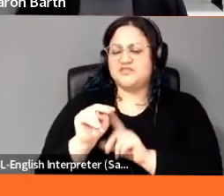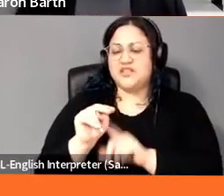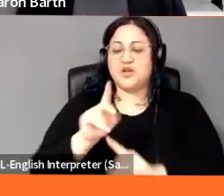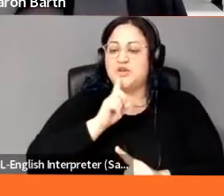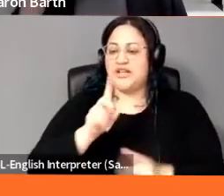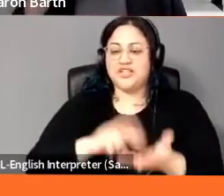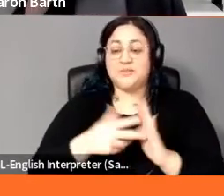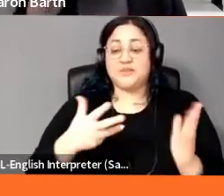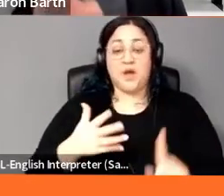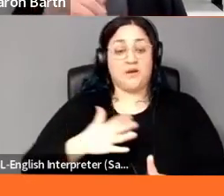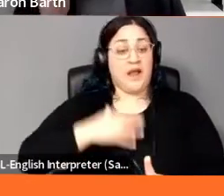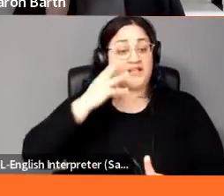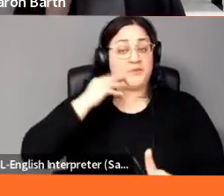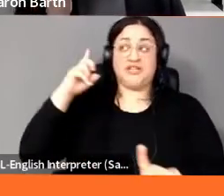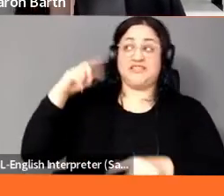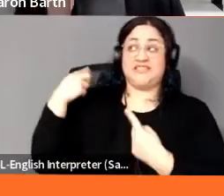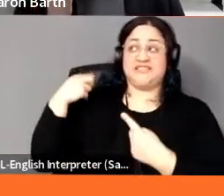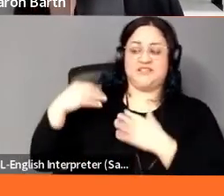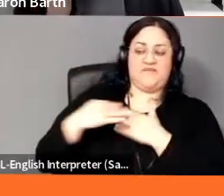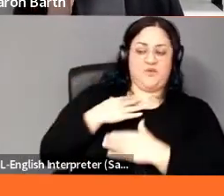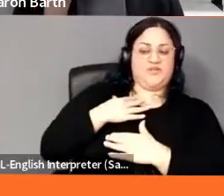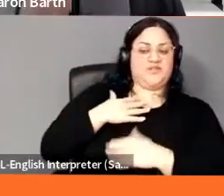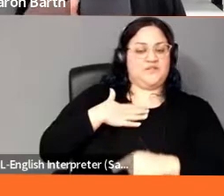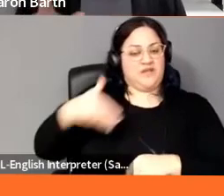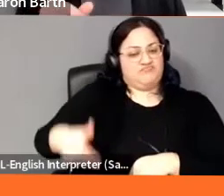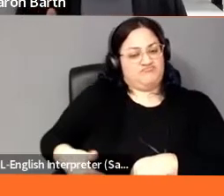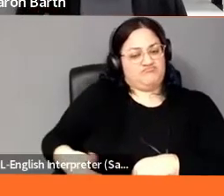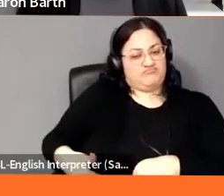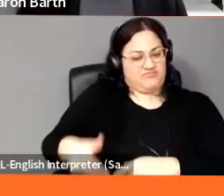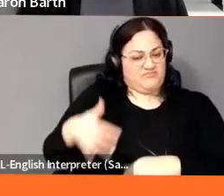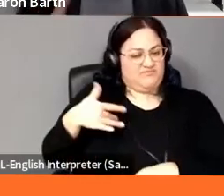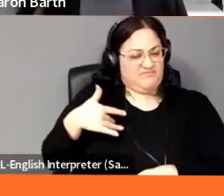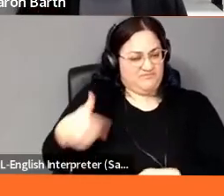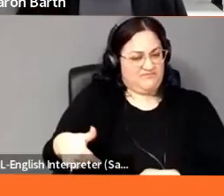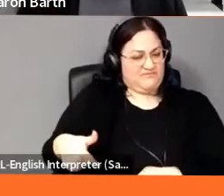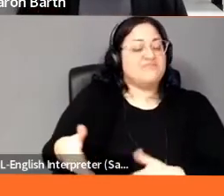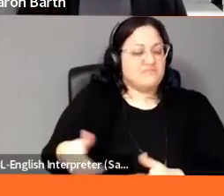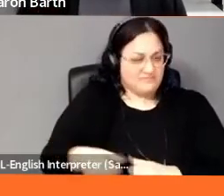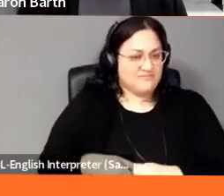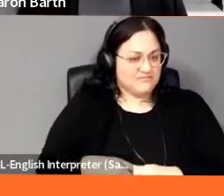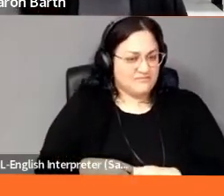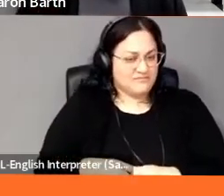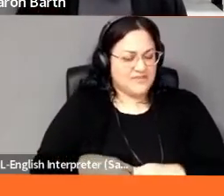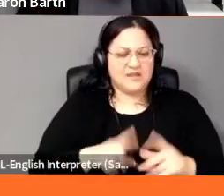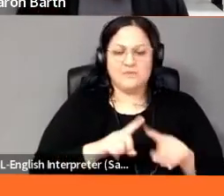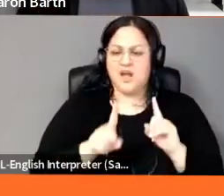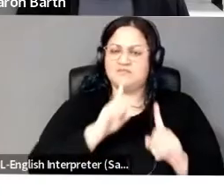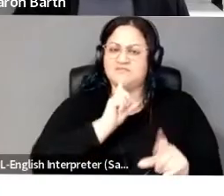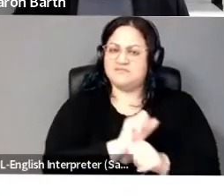past experience. How does it actually work? Well, we're only going to look at one component because of time today,